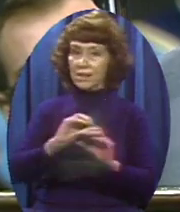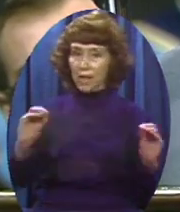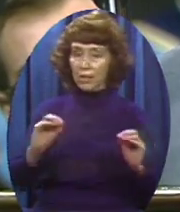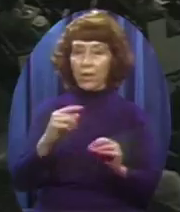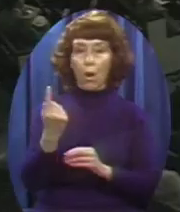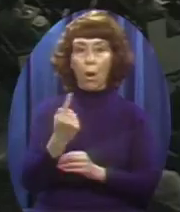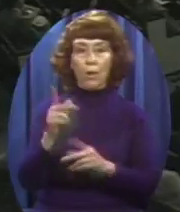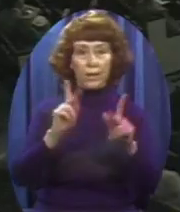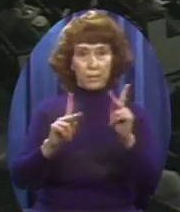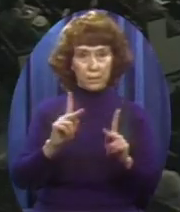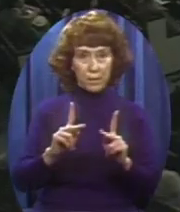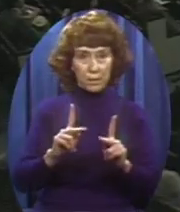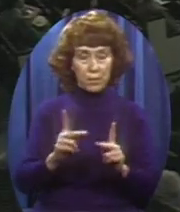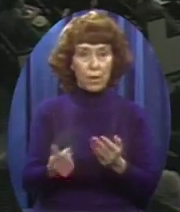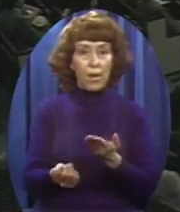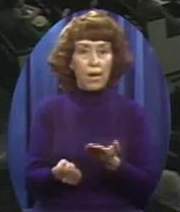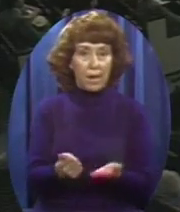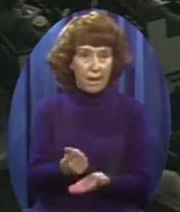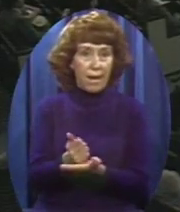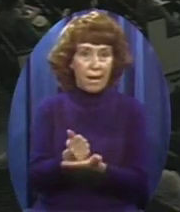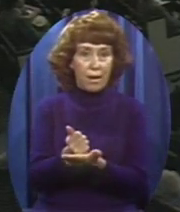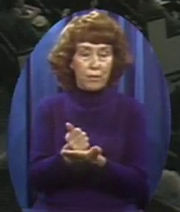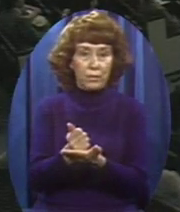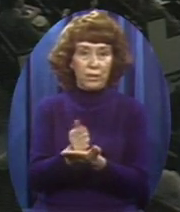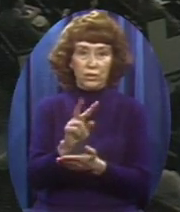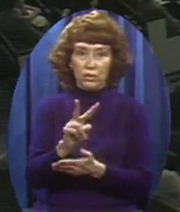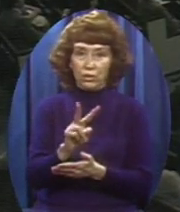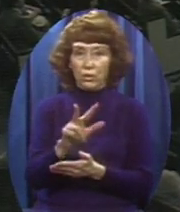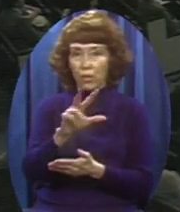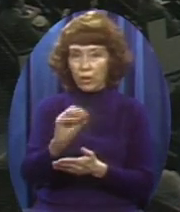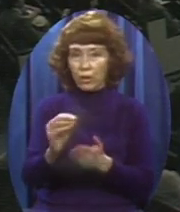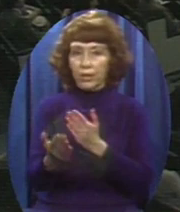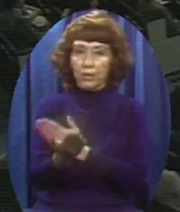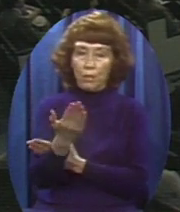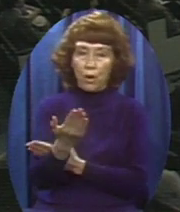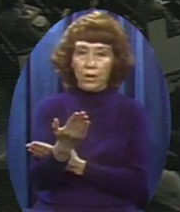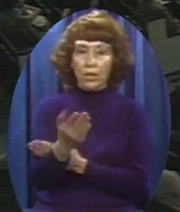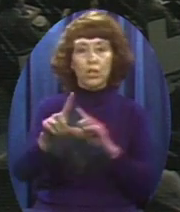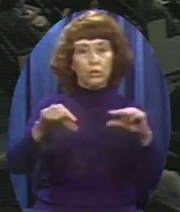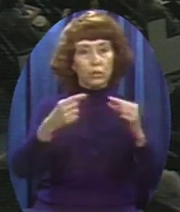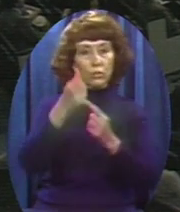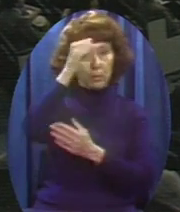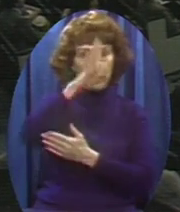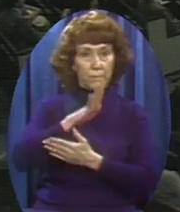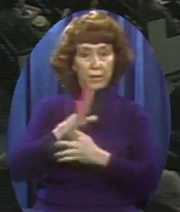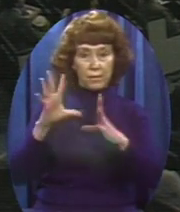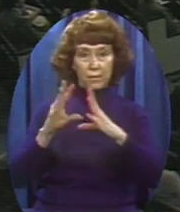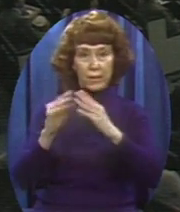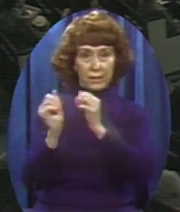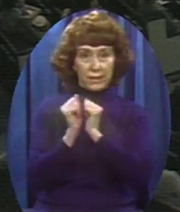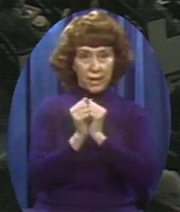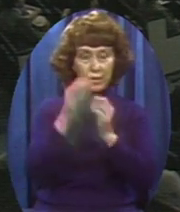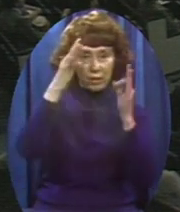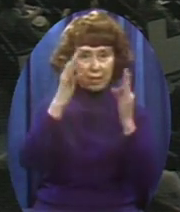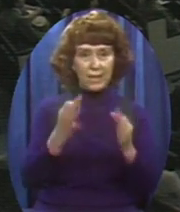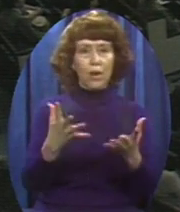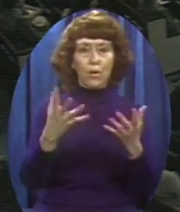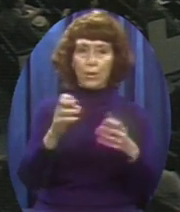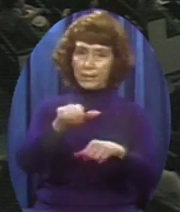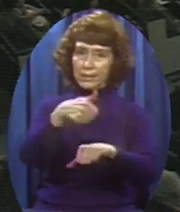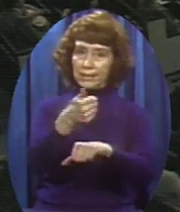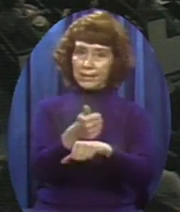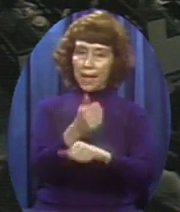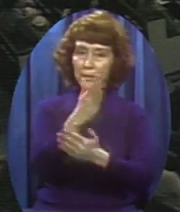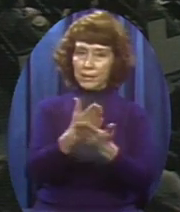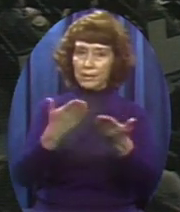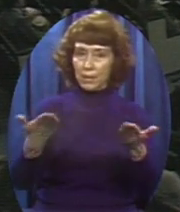morning. So a bunch of fellas got together, decided they wanted to start something to help those